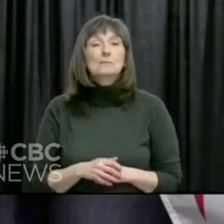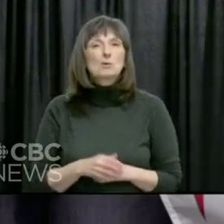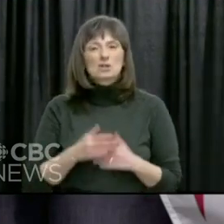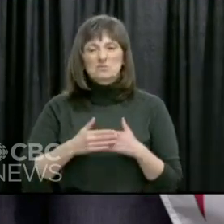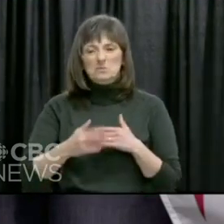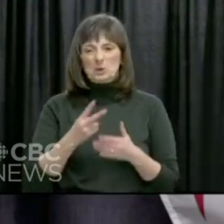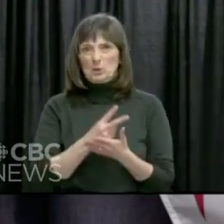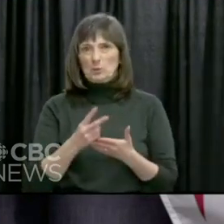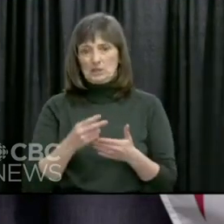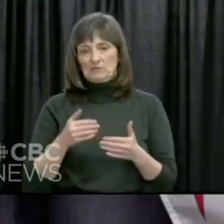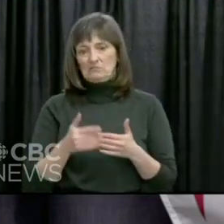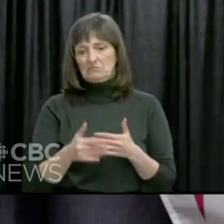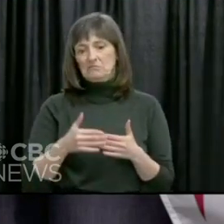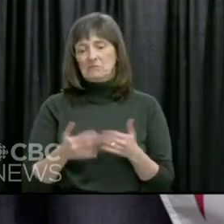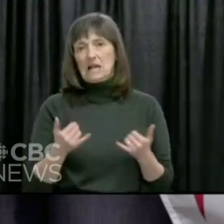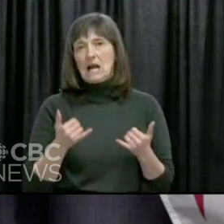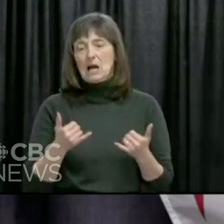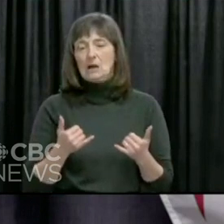couple of weeks with regard to